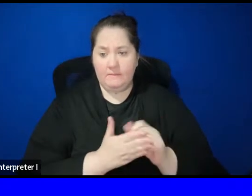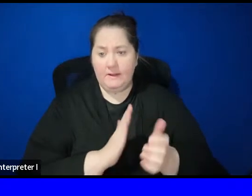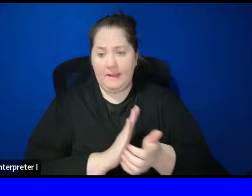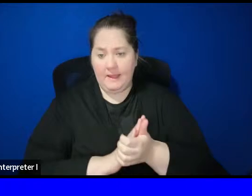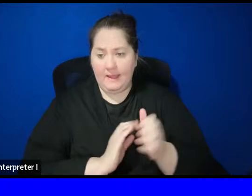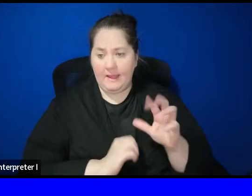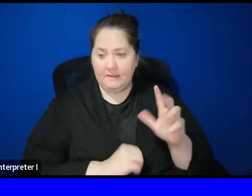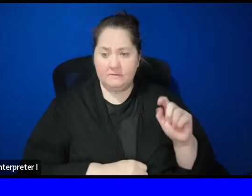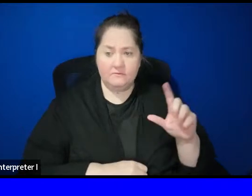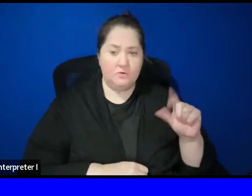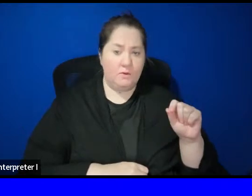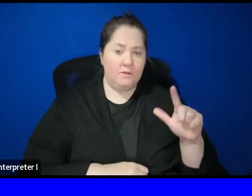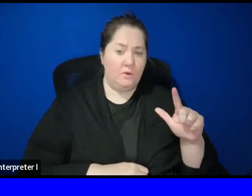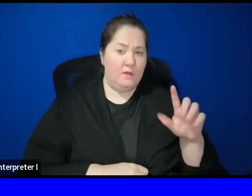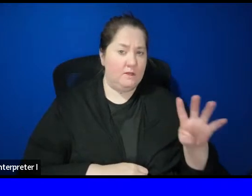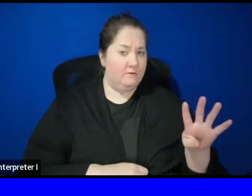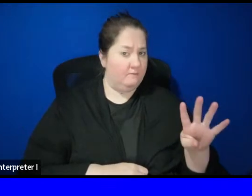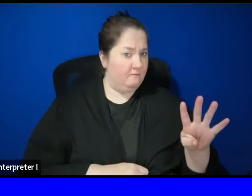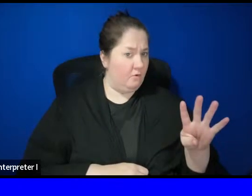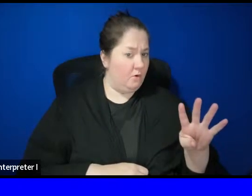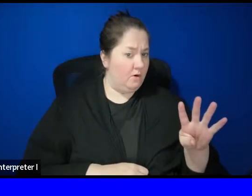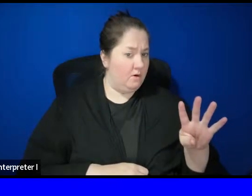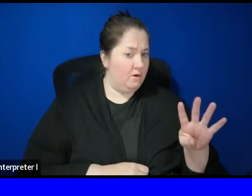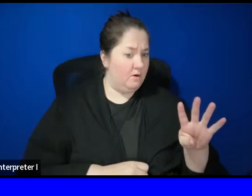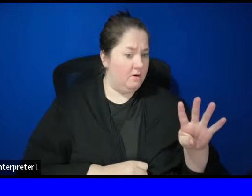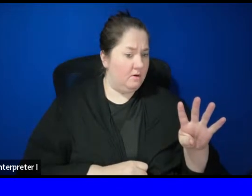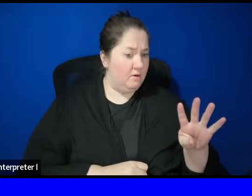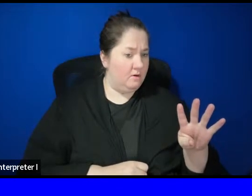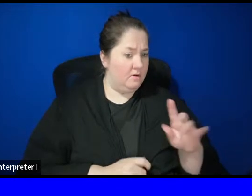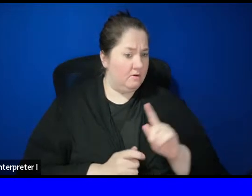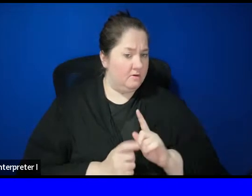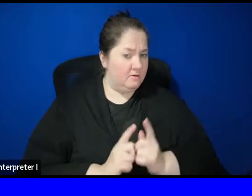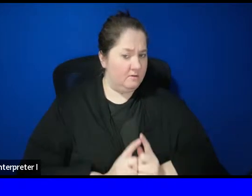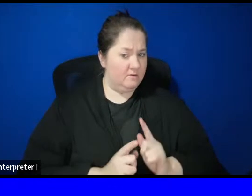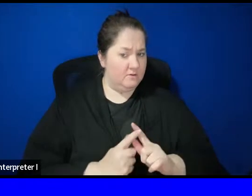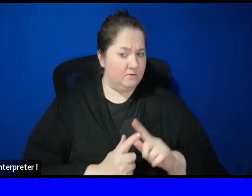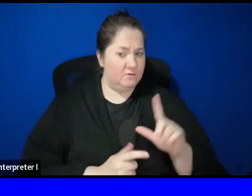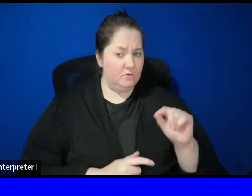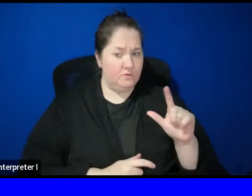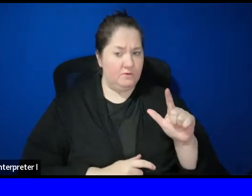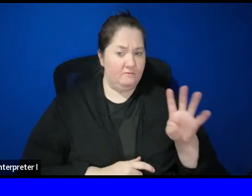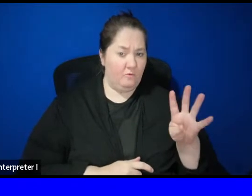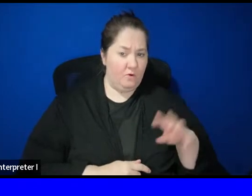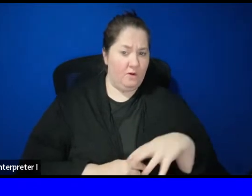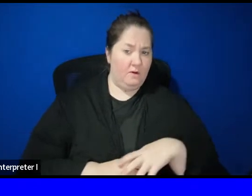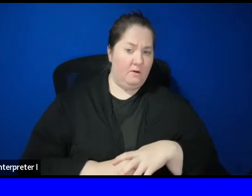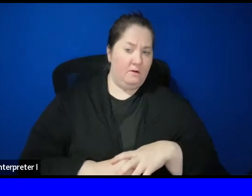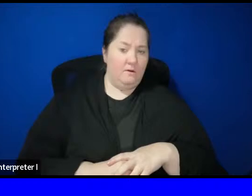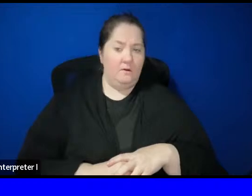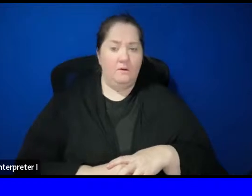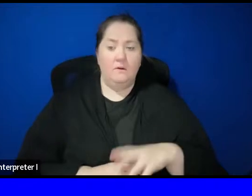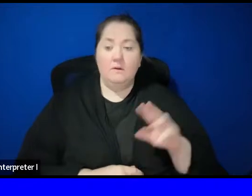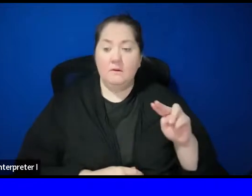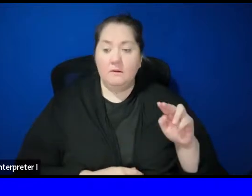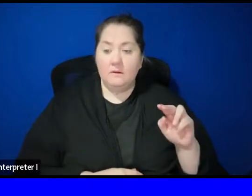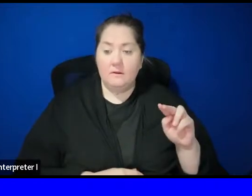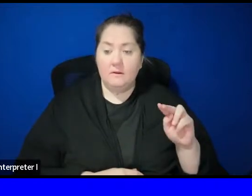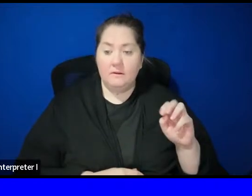assuming, General Counsel, you can check these to say 2024. Councilmember Nadeau?